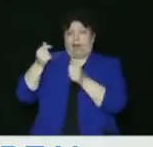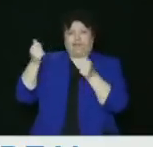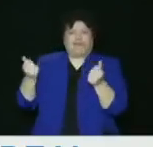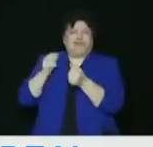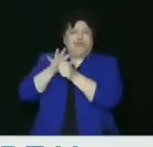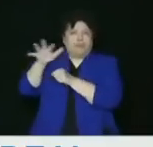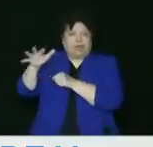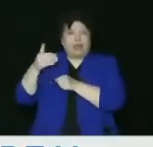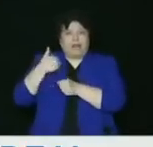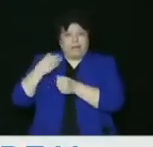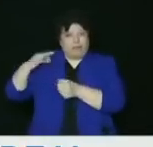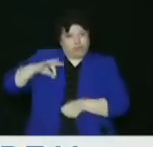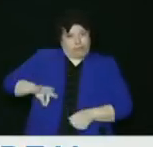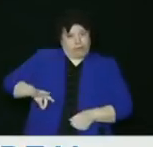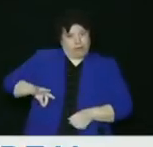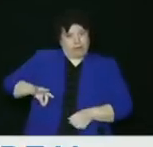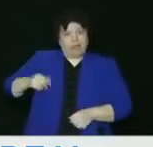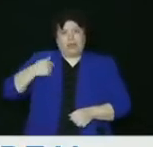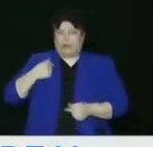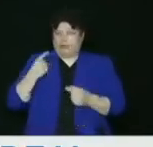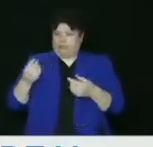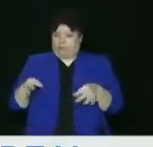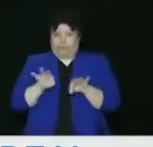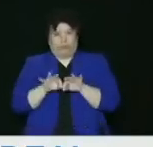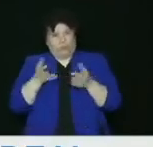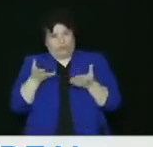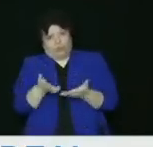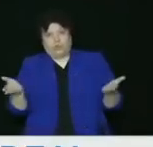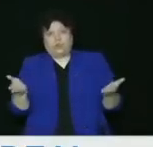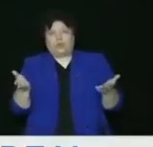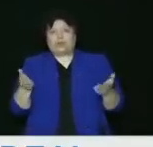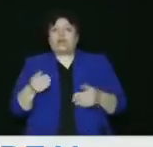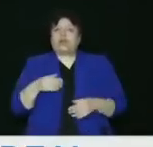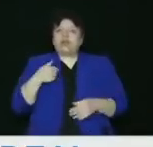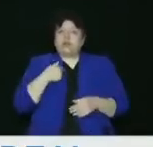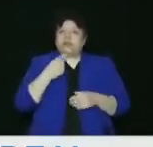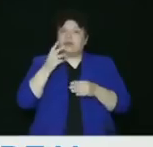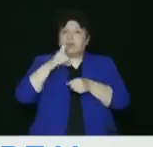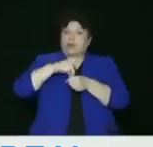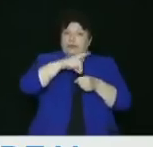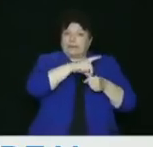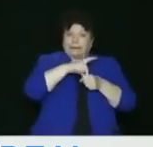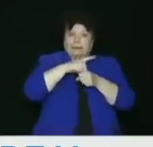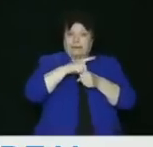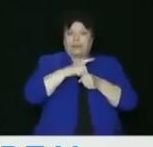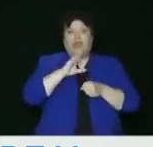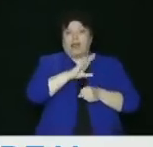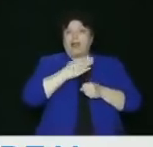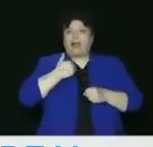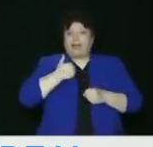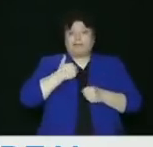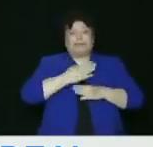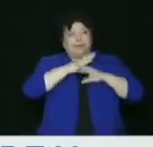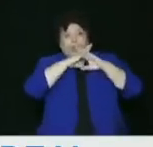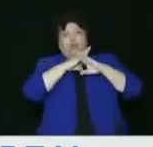we will work together to strengthen our democracy and eliminate barriers to voting and